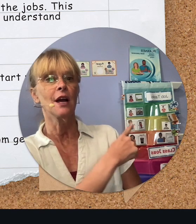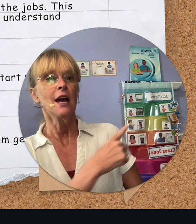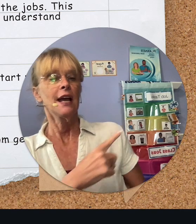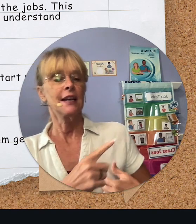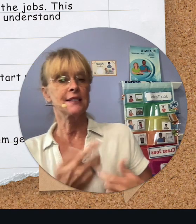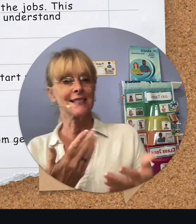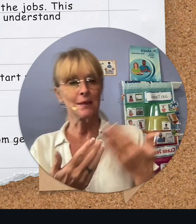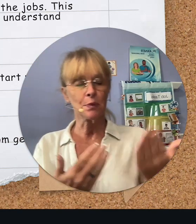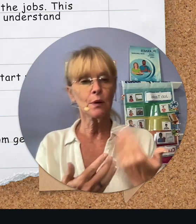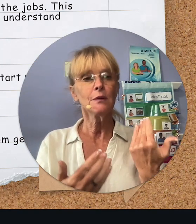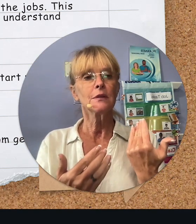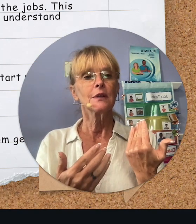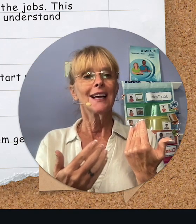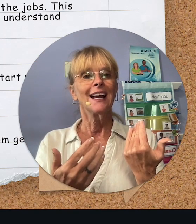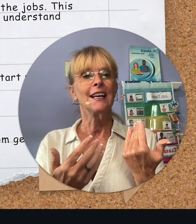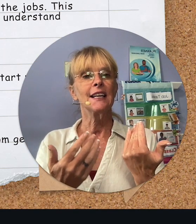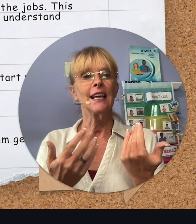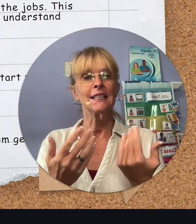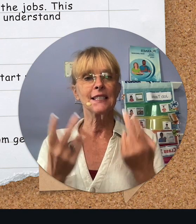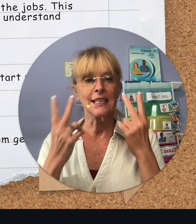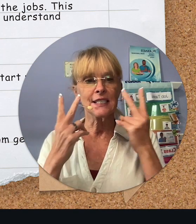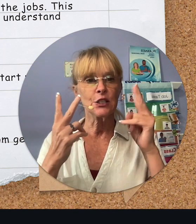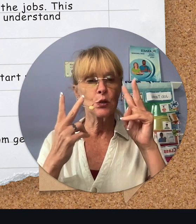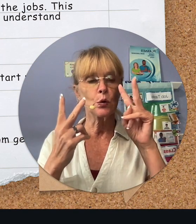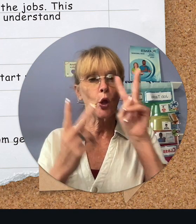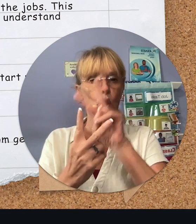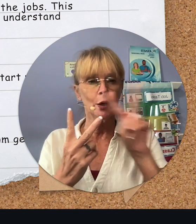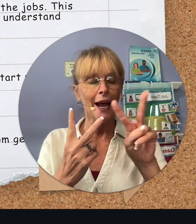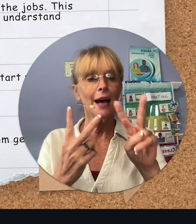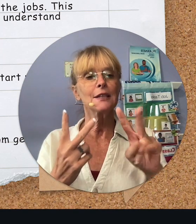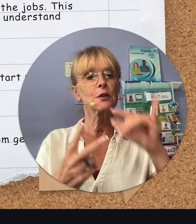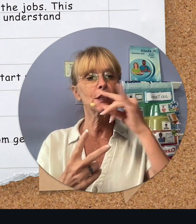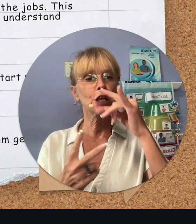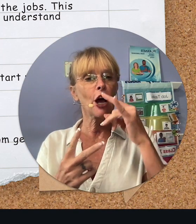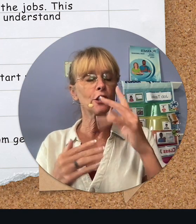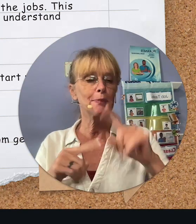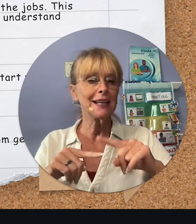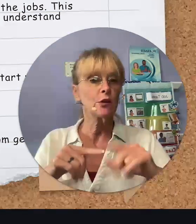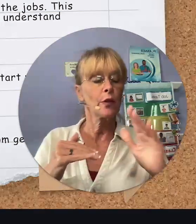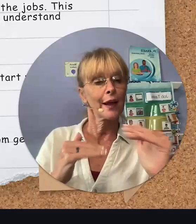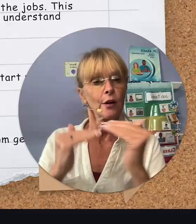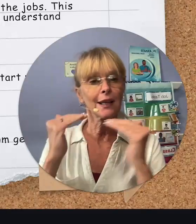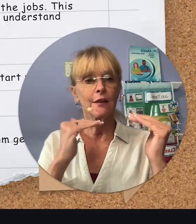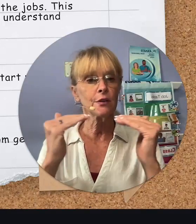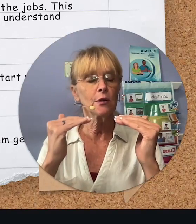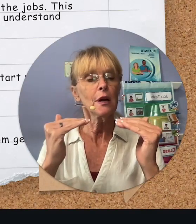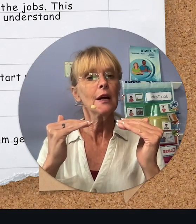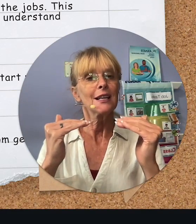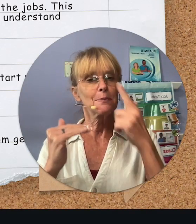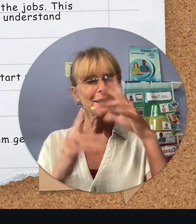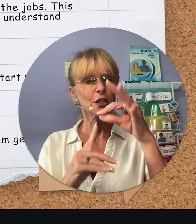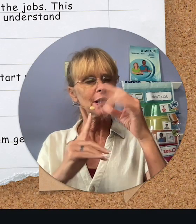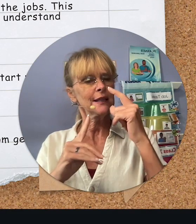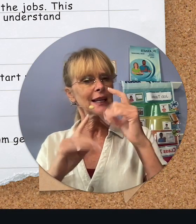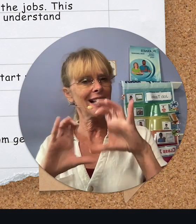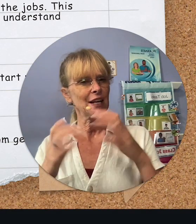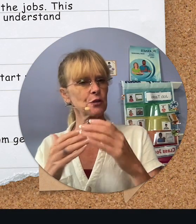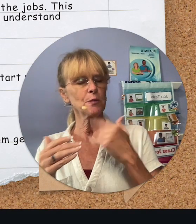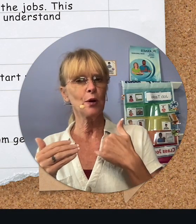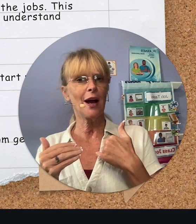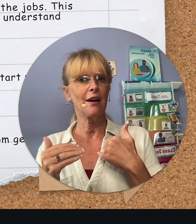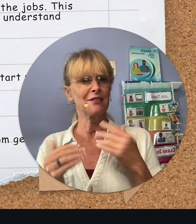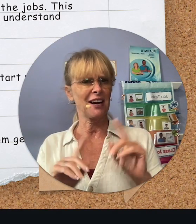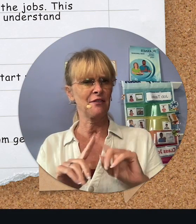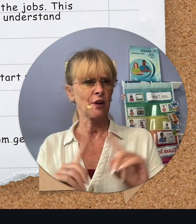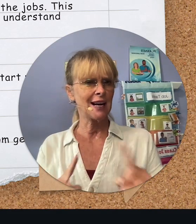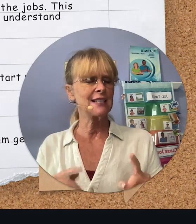here. It's simple and it's easy to look at, so the child, depending on their level, especially in the classroom,